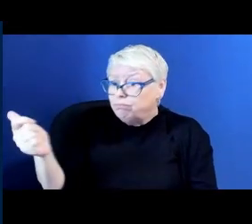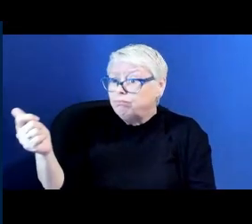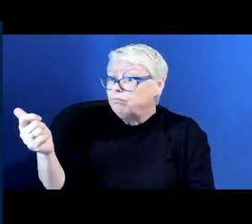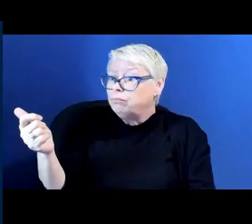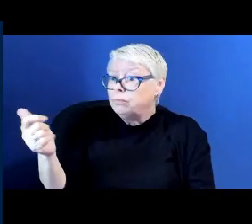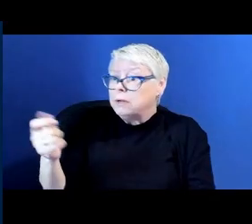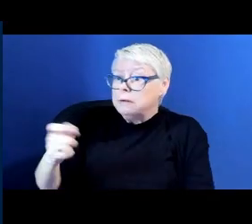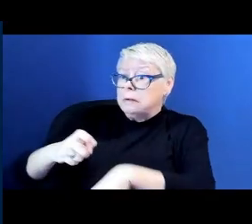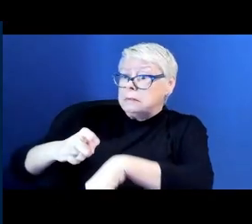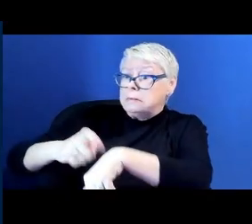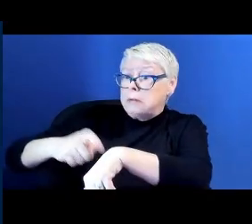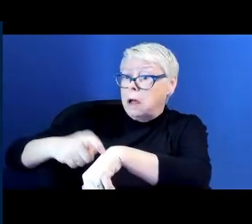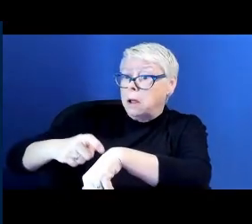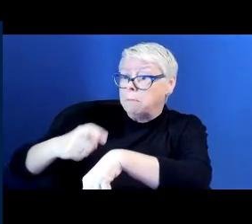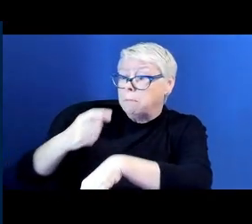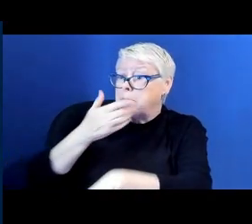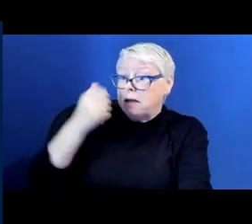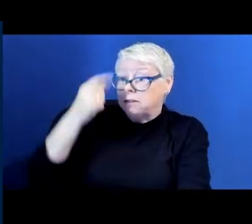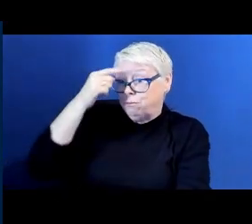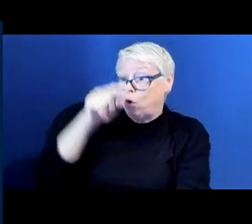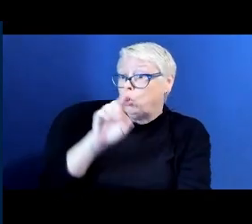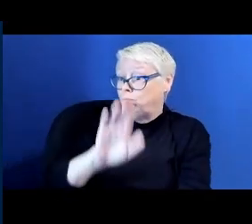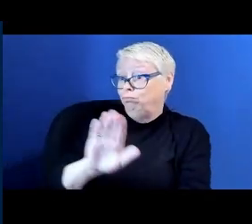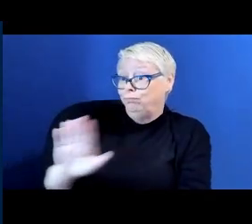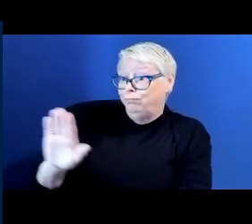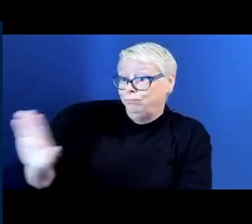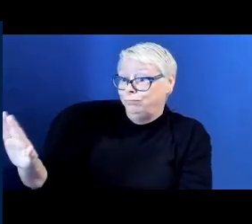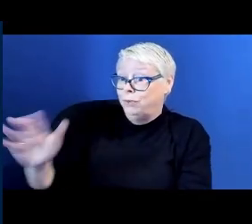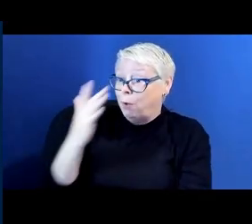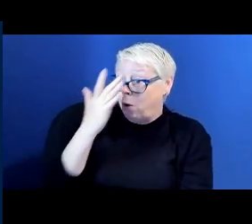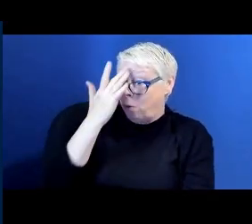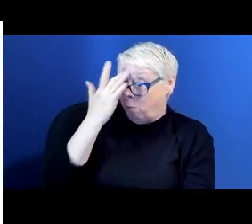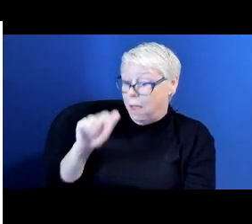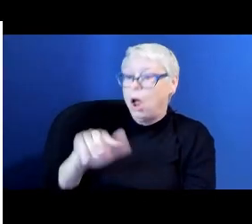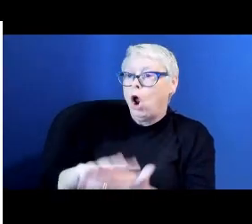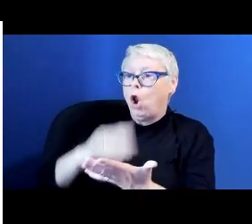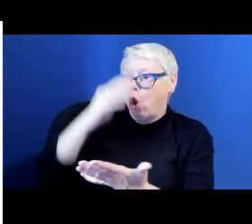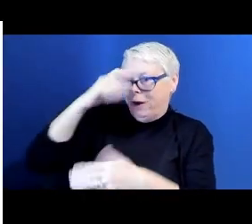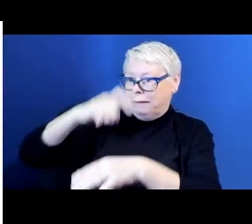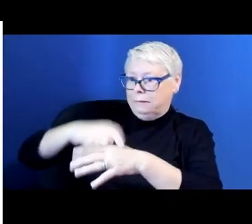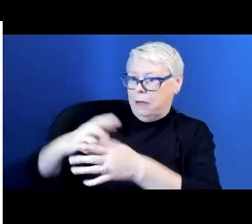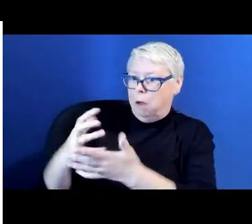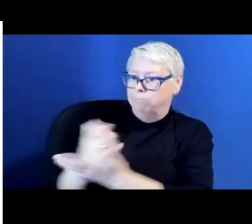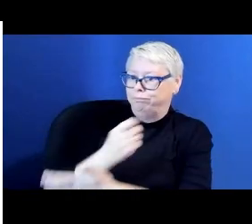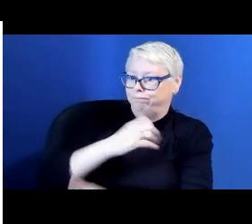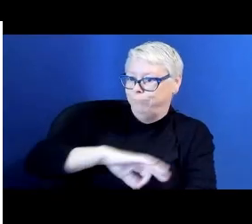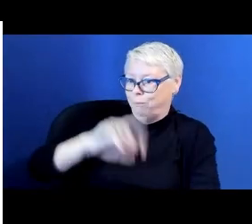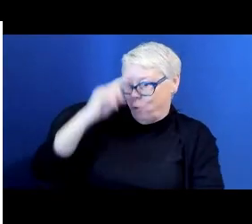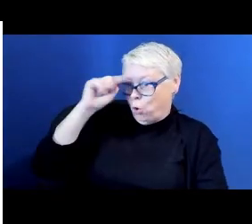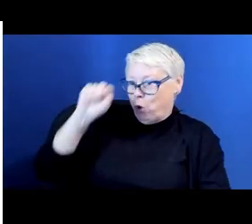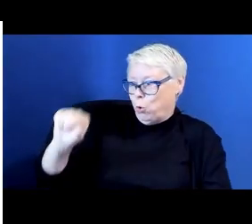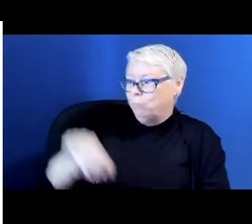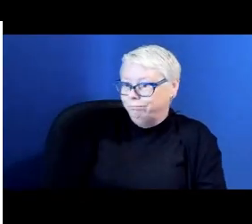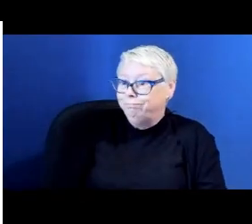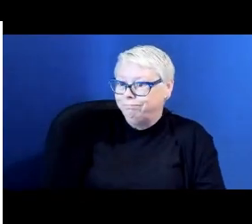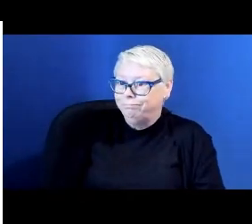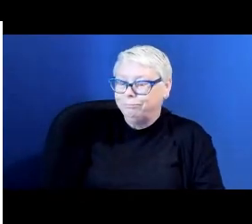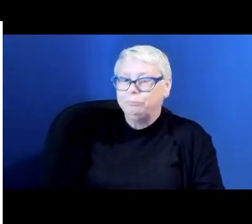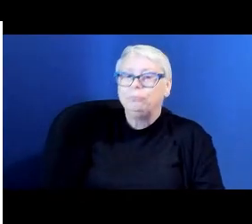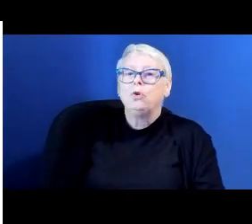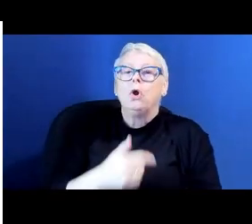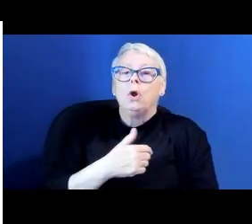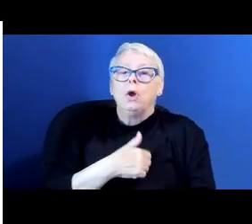in the best way for you, because this is the learning time for you. So we will be proposing